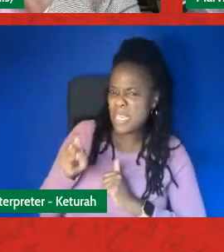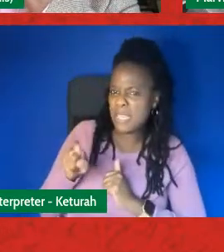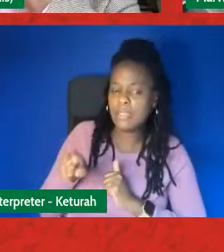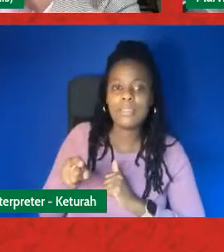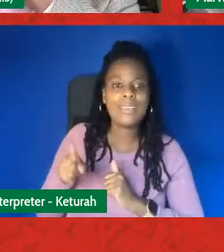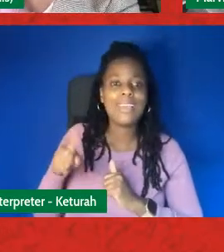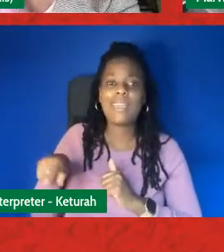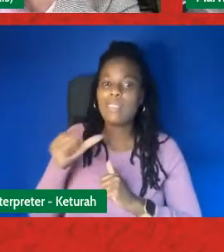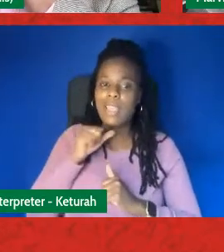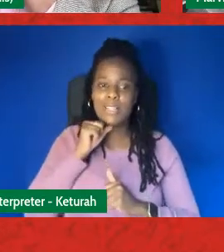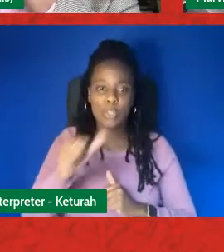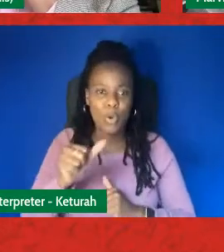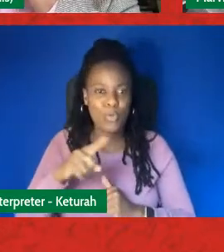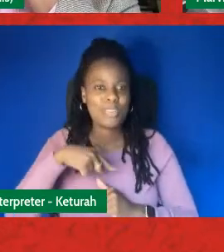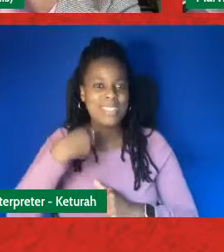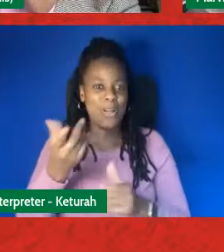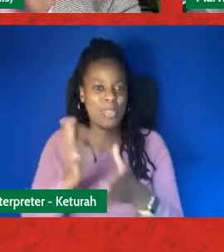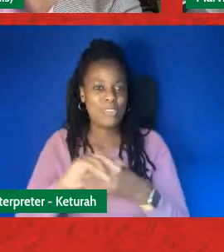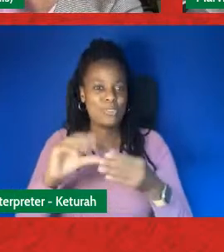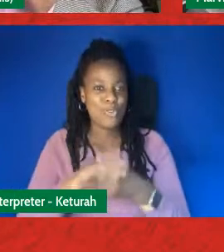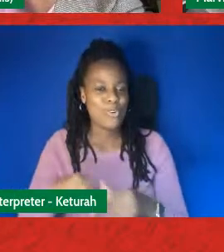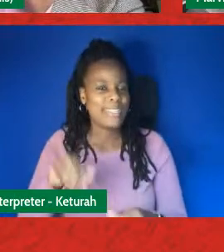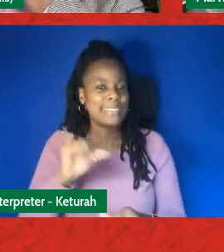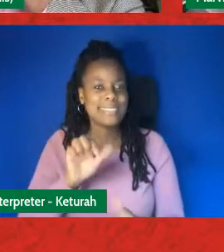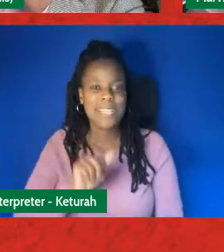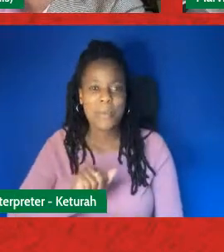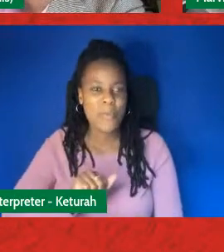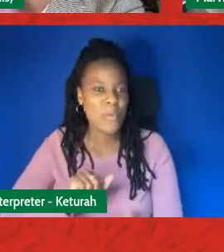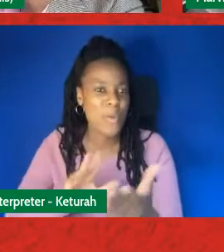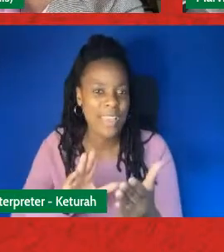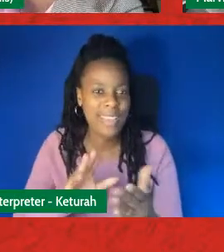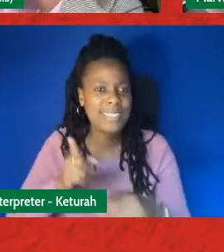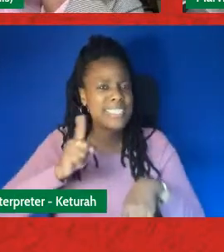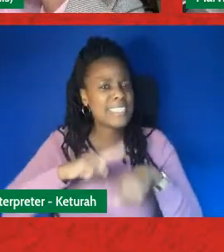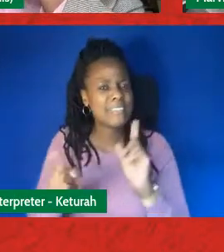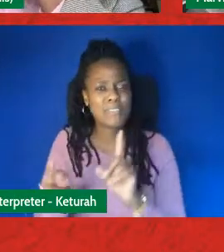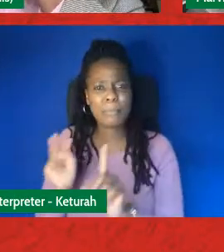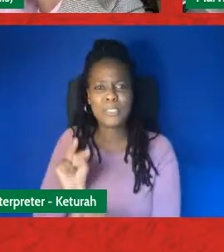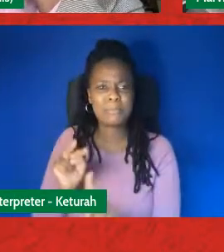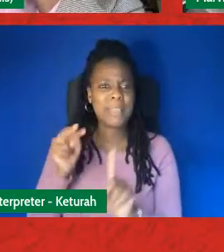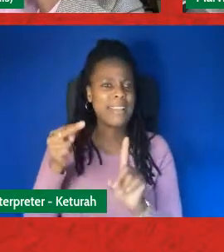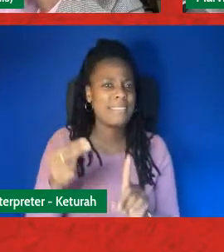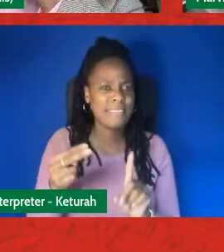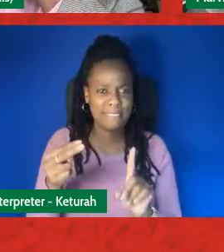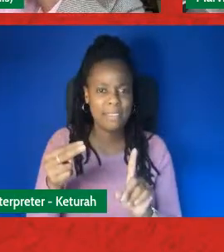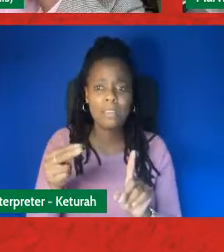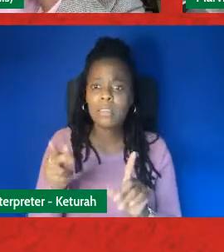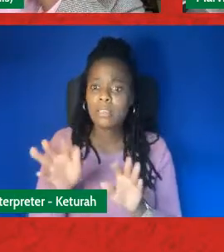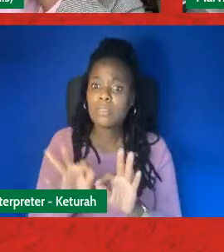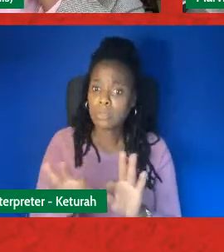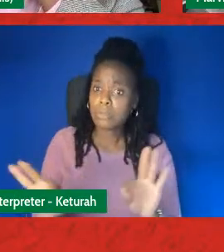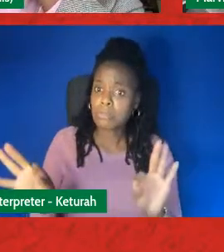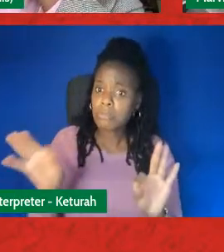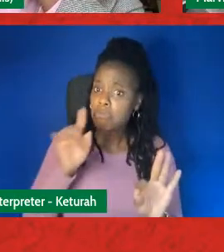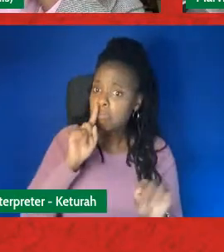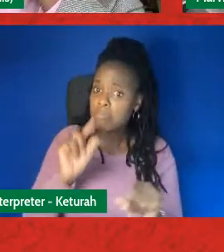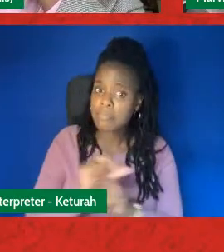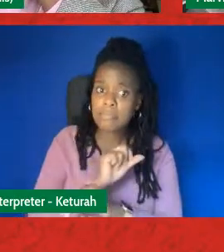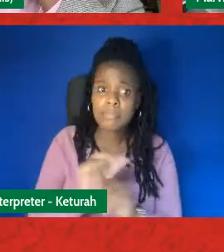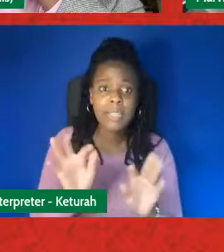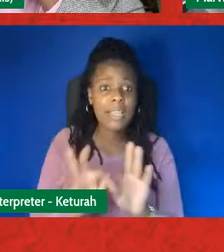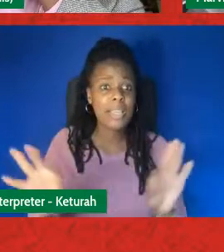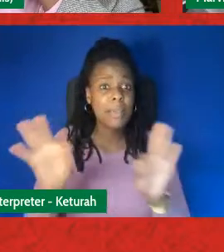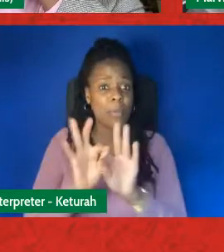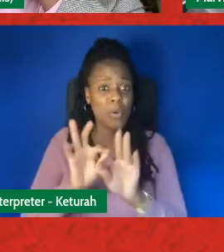the story in the same way. They don't come. Their come from it's in a different perspective. And so it's important that we help them